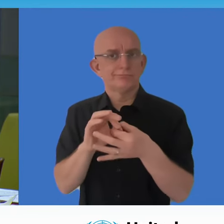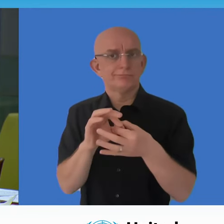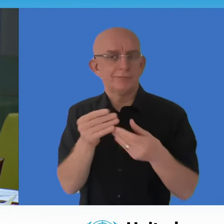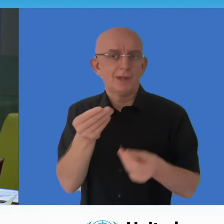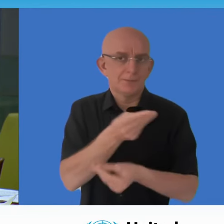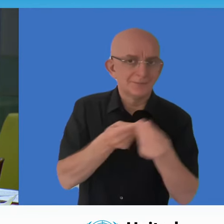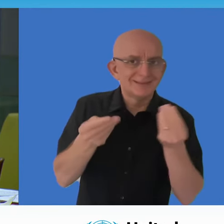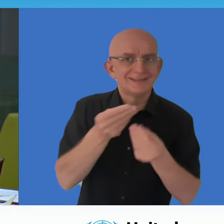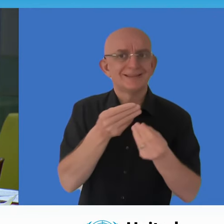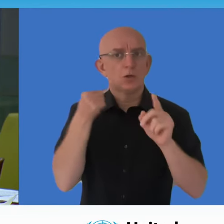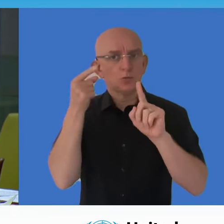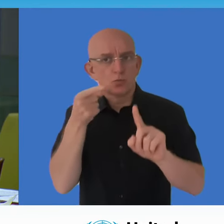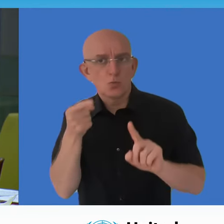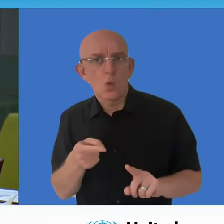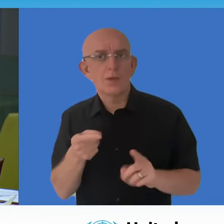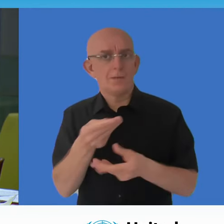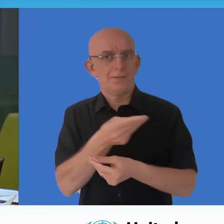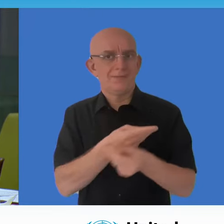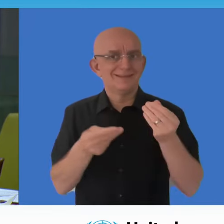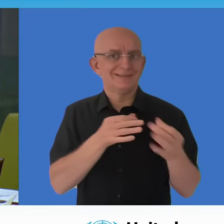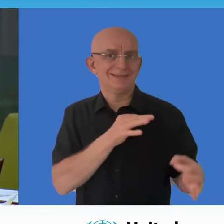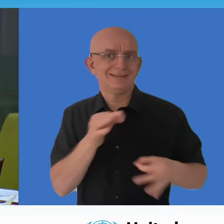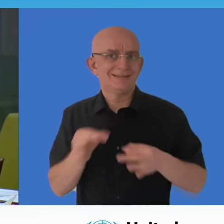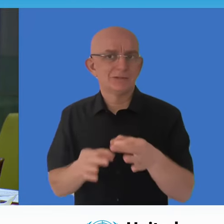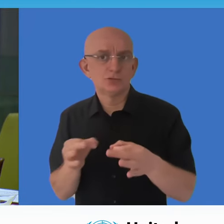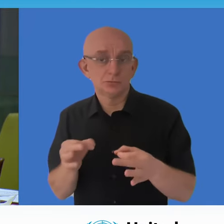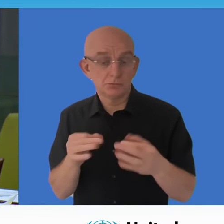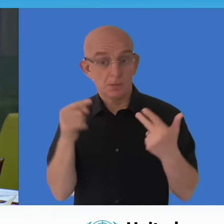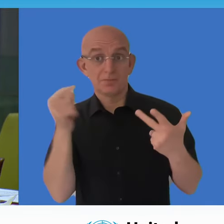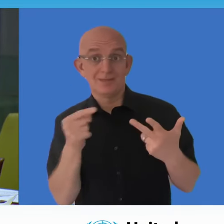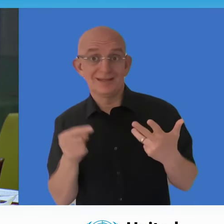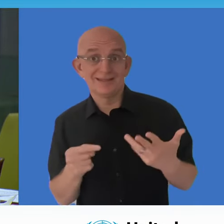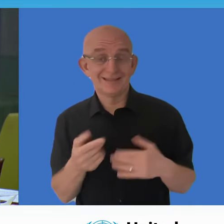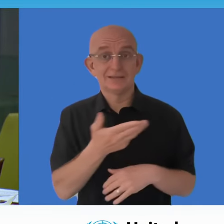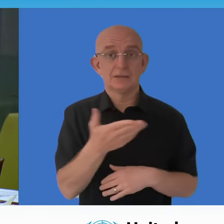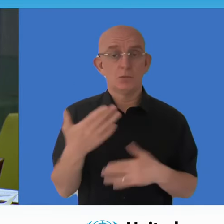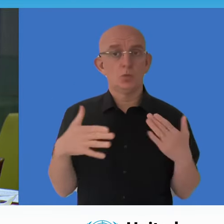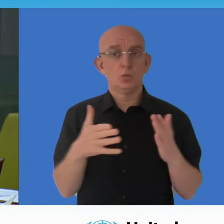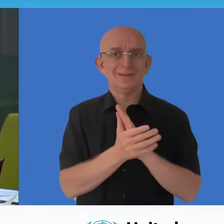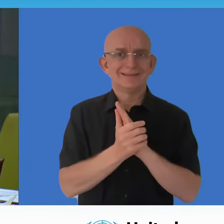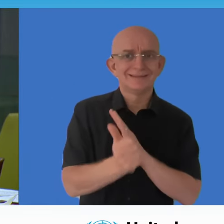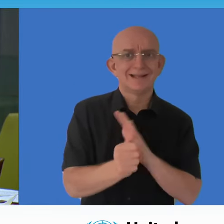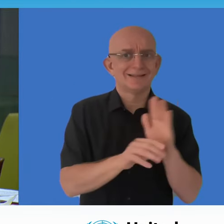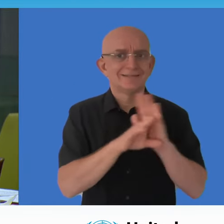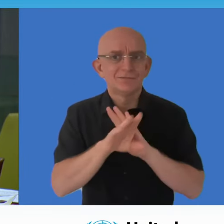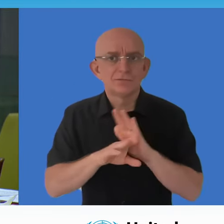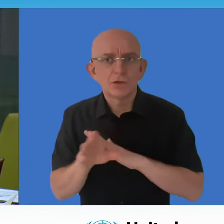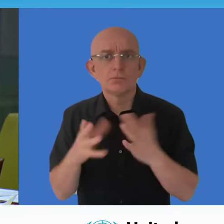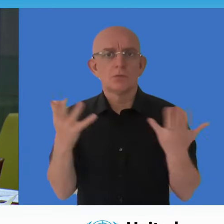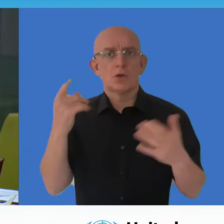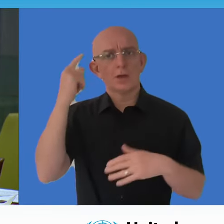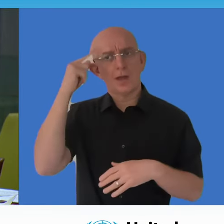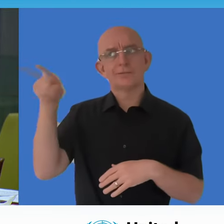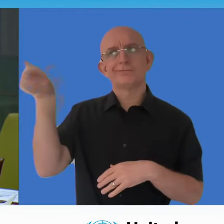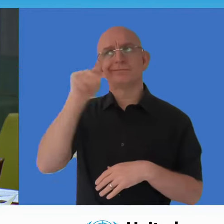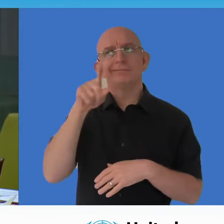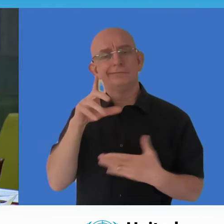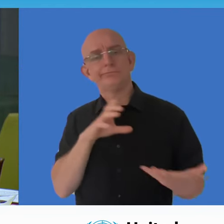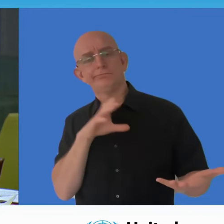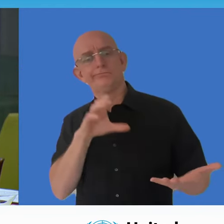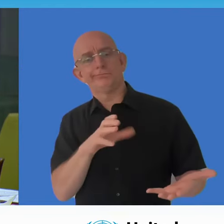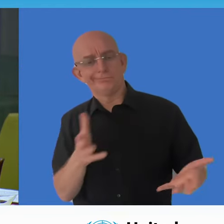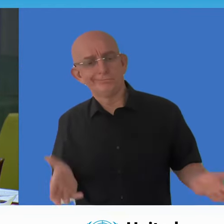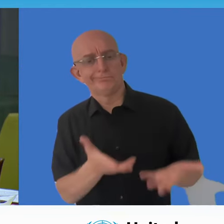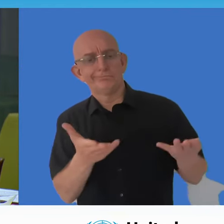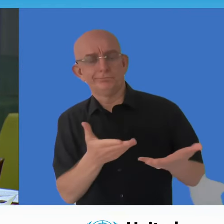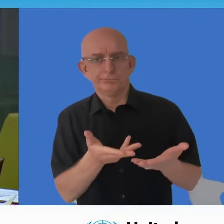talent development, philanthropy initiatives, as well as employee engagement. Three things that all these stakeholders